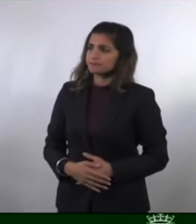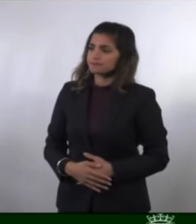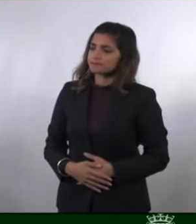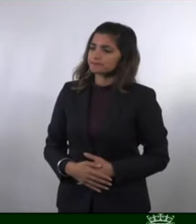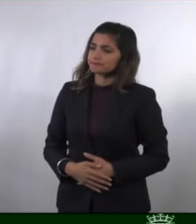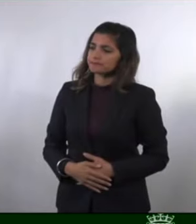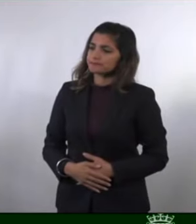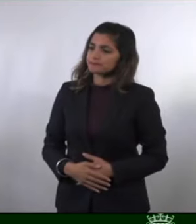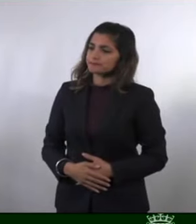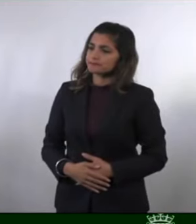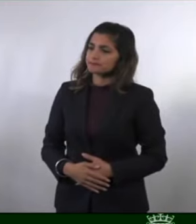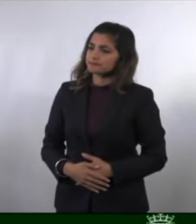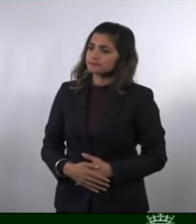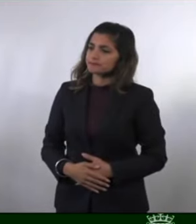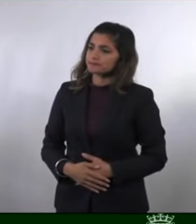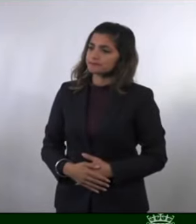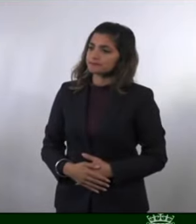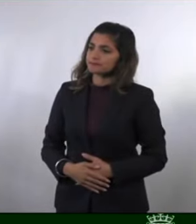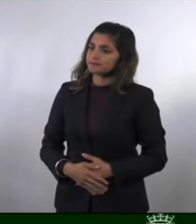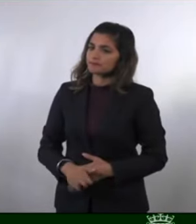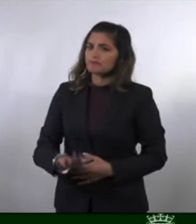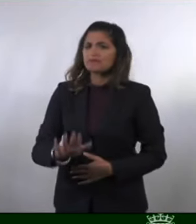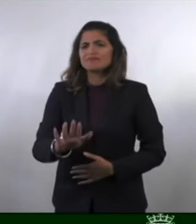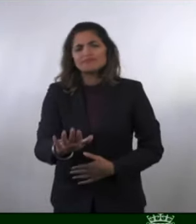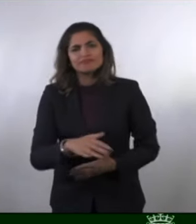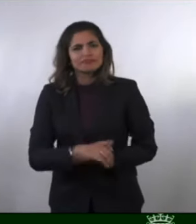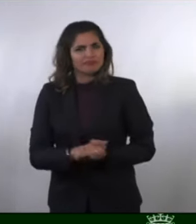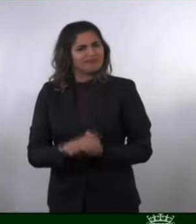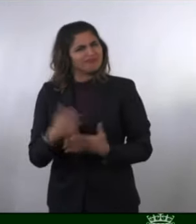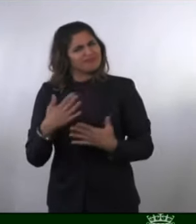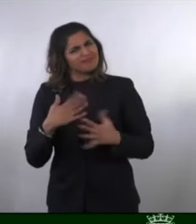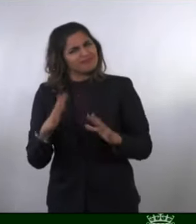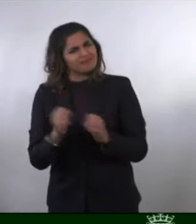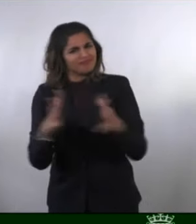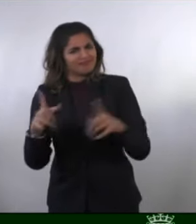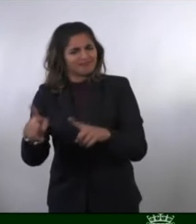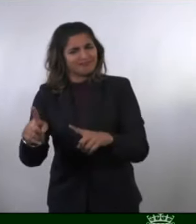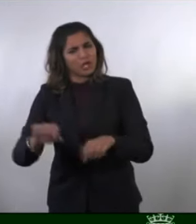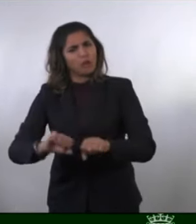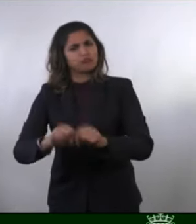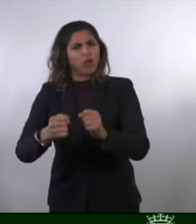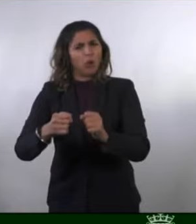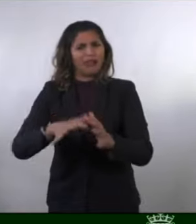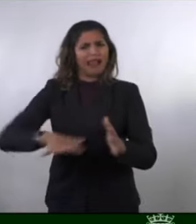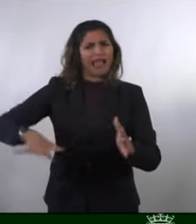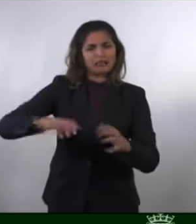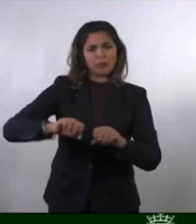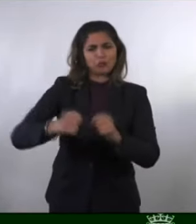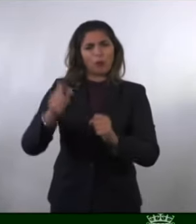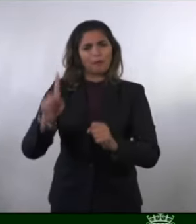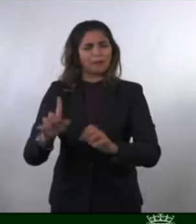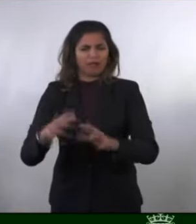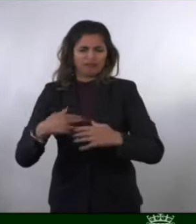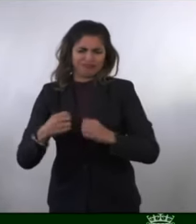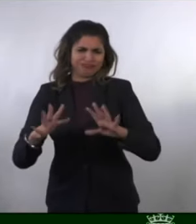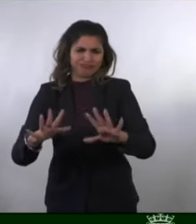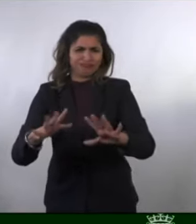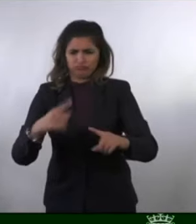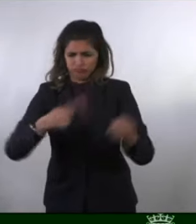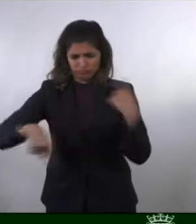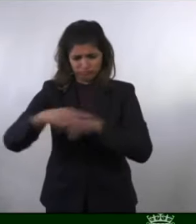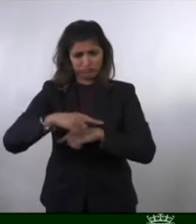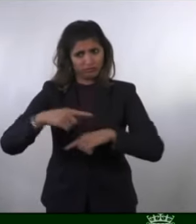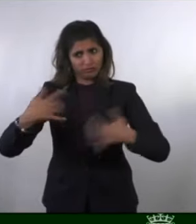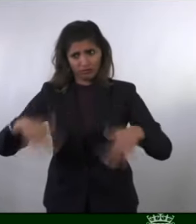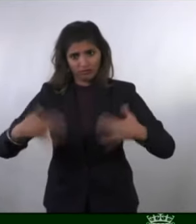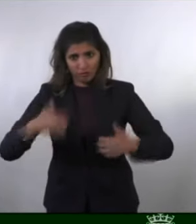I think I might quarrel with her description of a broken land and a broken people, because I think actually the people of this country have shown fantastic resilience. I don't think